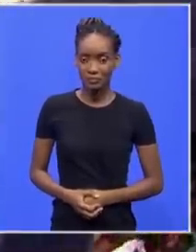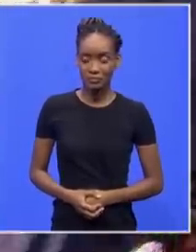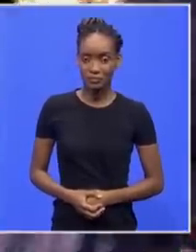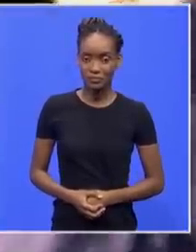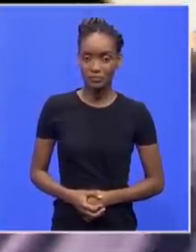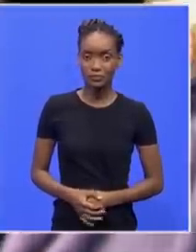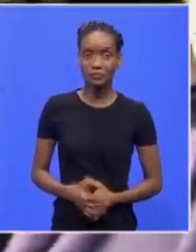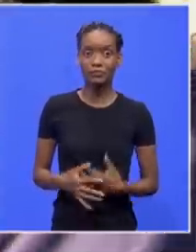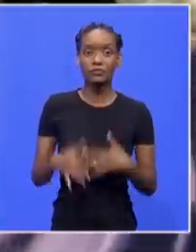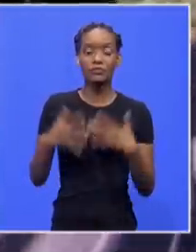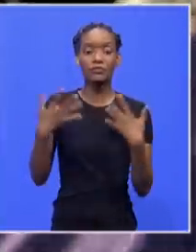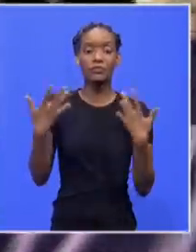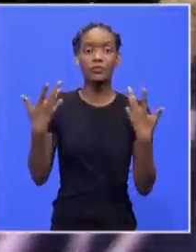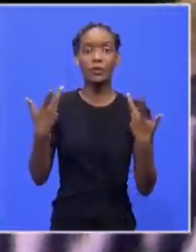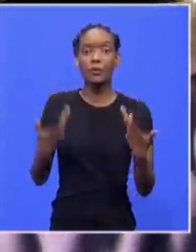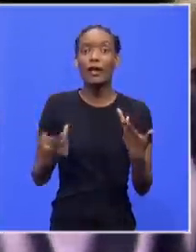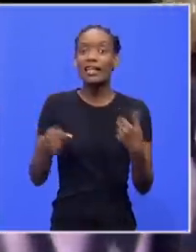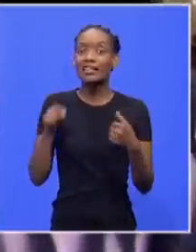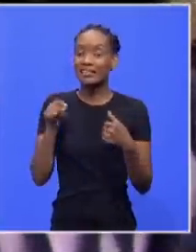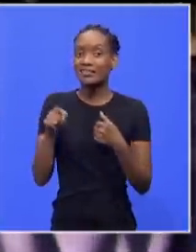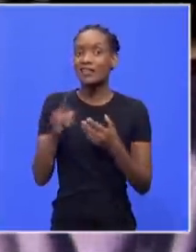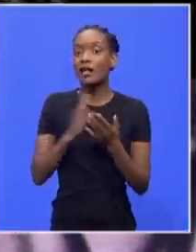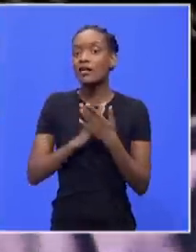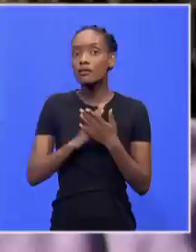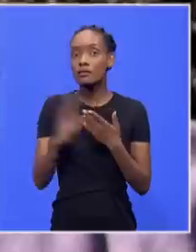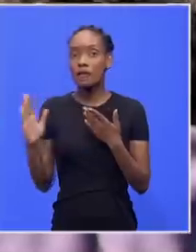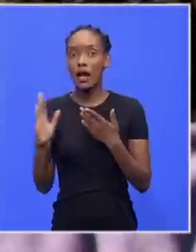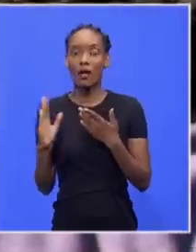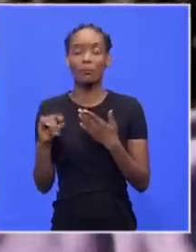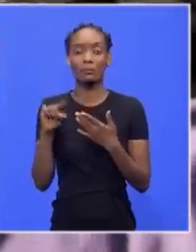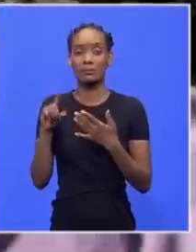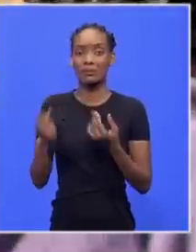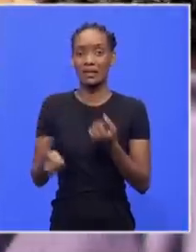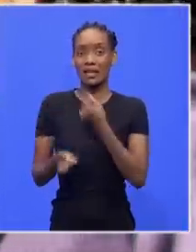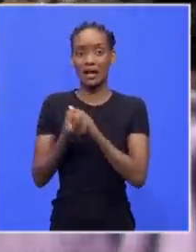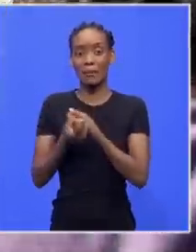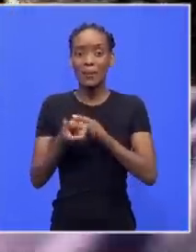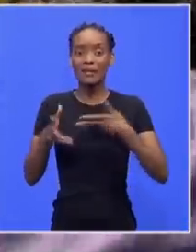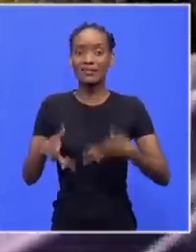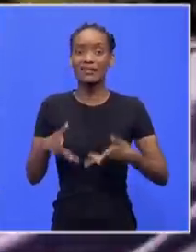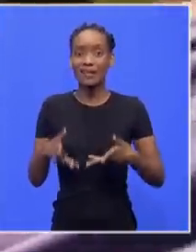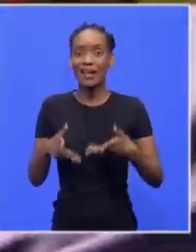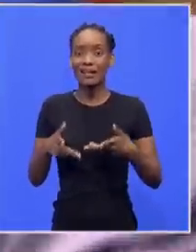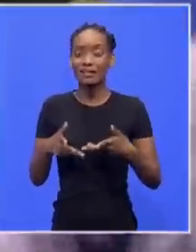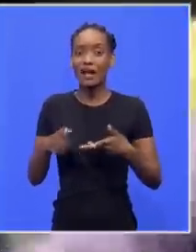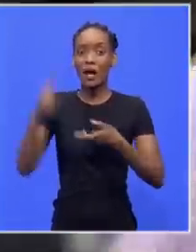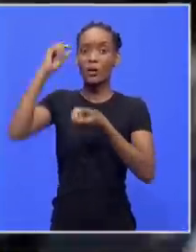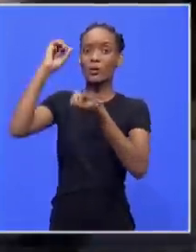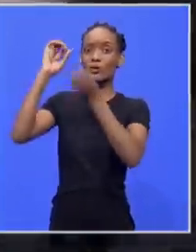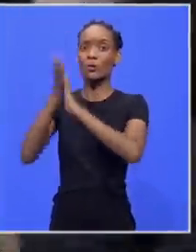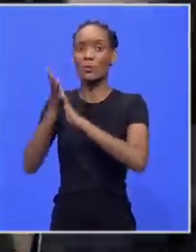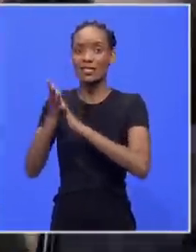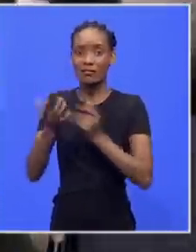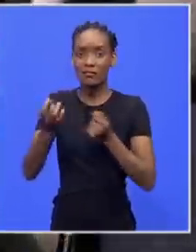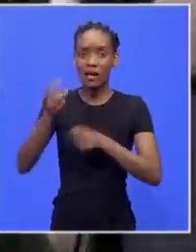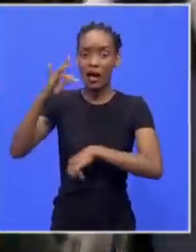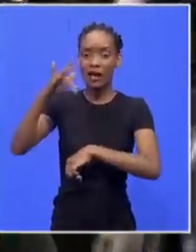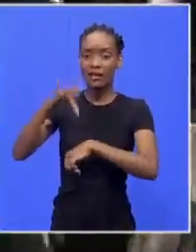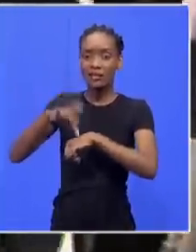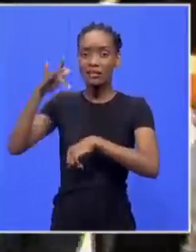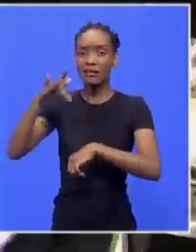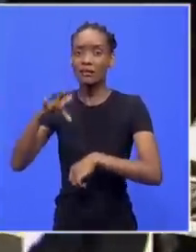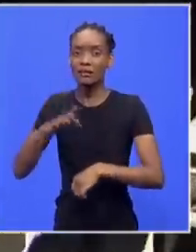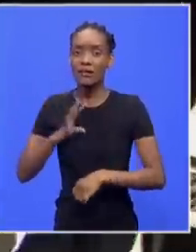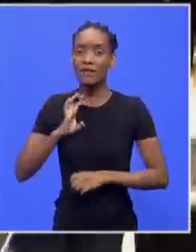Well, Aldrin, these are some of these scenes that are playing out here. Traumatic scenes, sensitive scenes, emotional